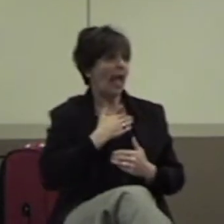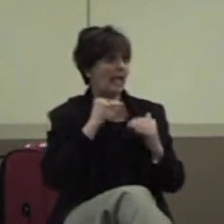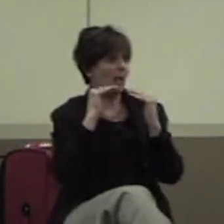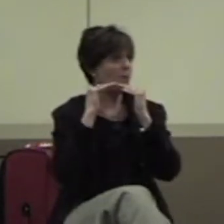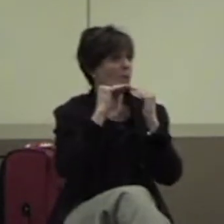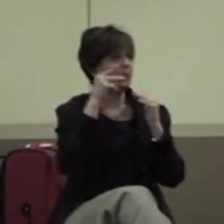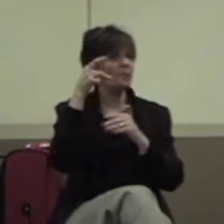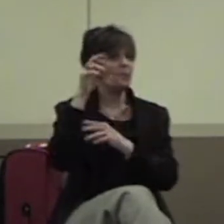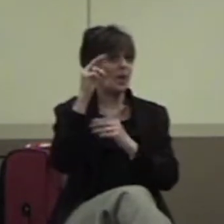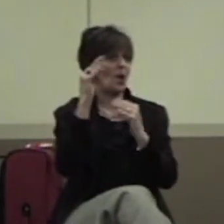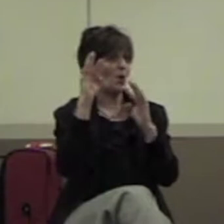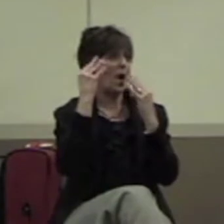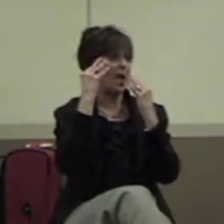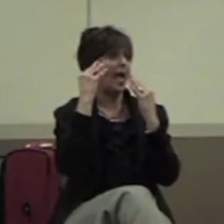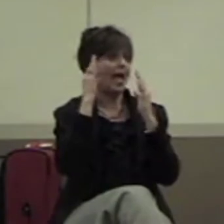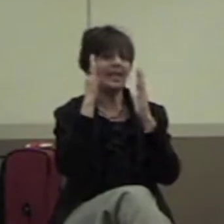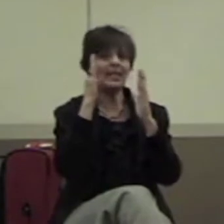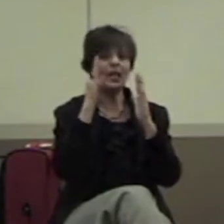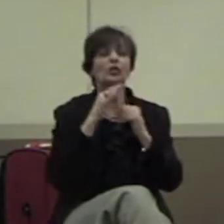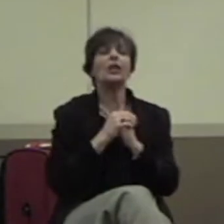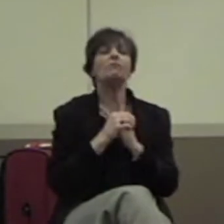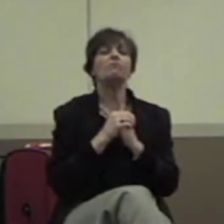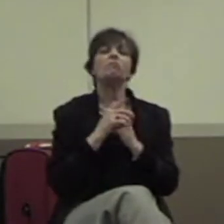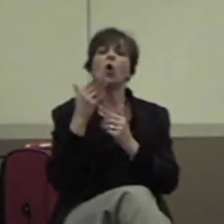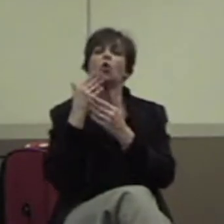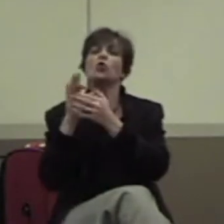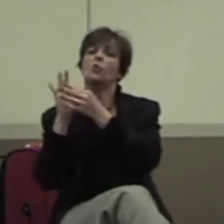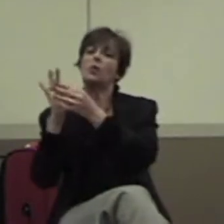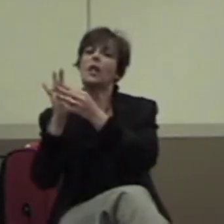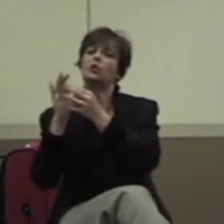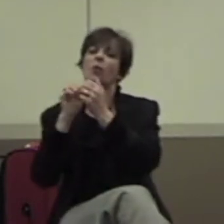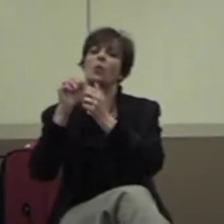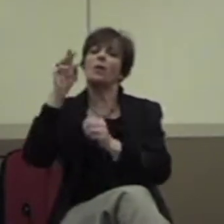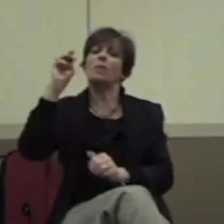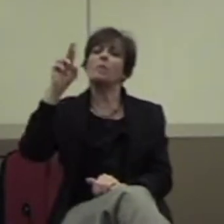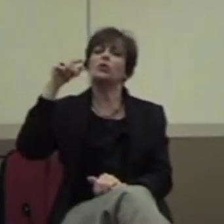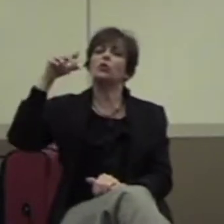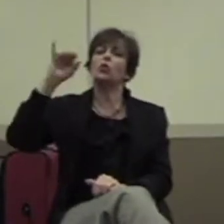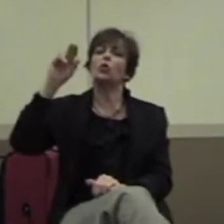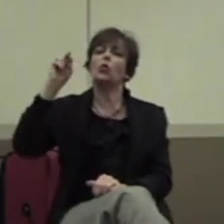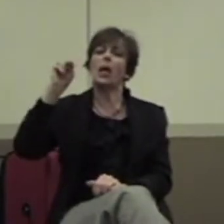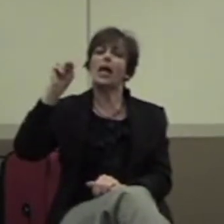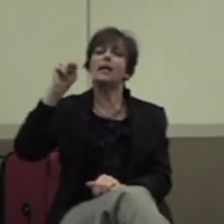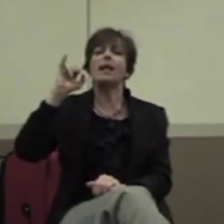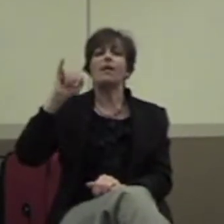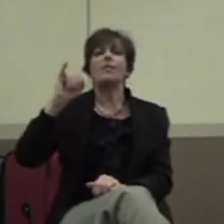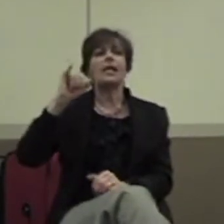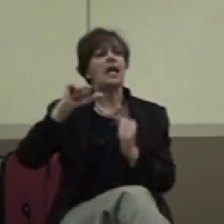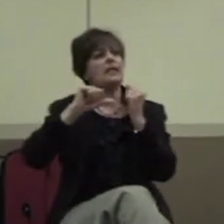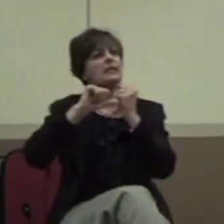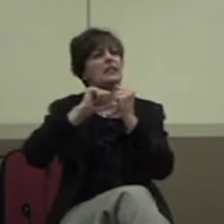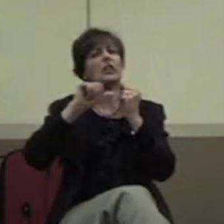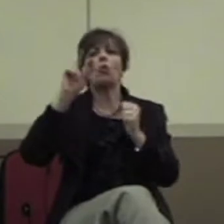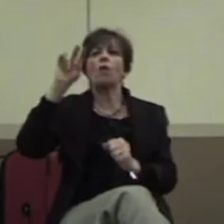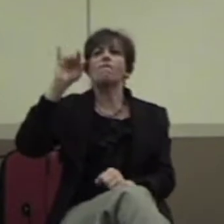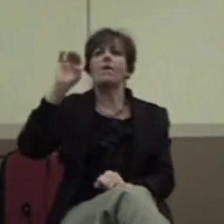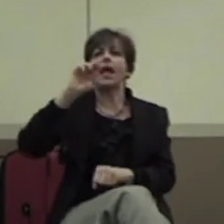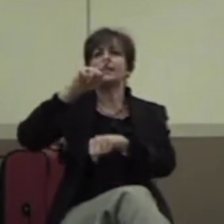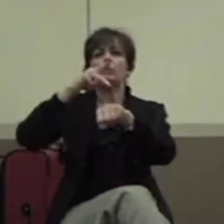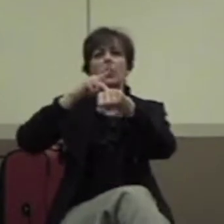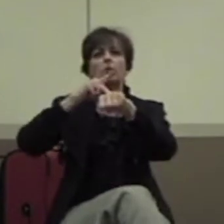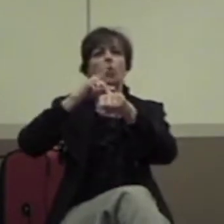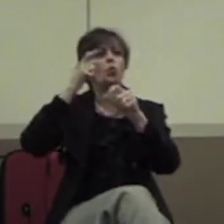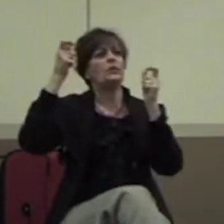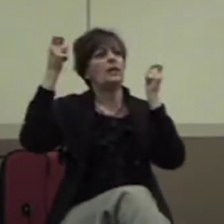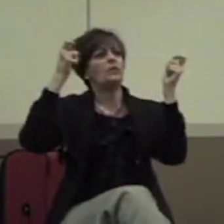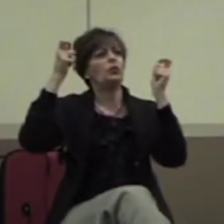Yeah. Pretty good relationship with Mr. Quinn, the assistant principal, or vice principal. He happens